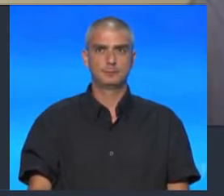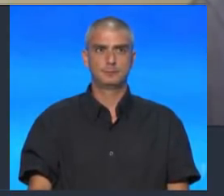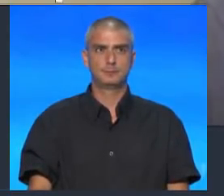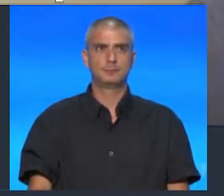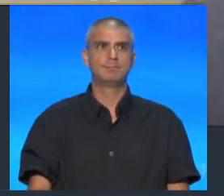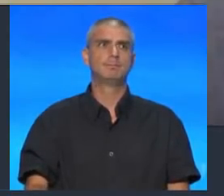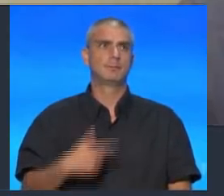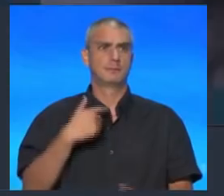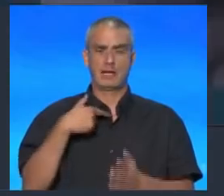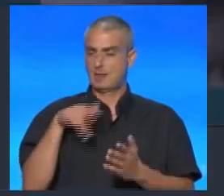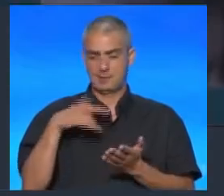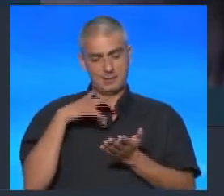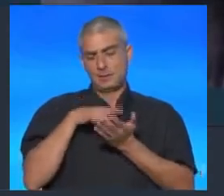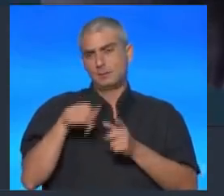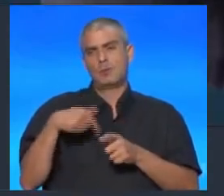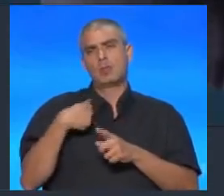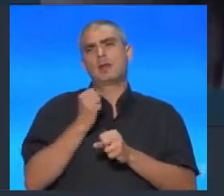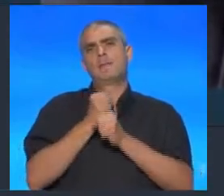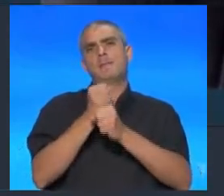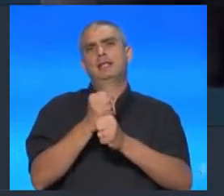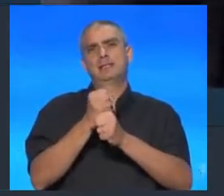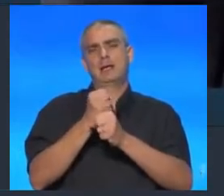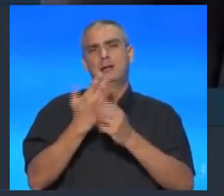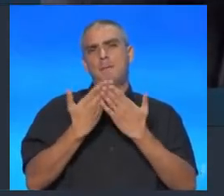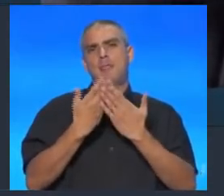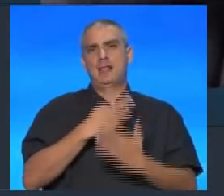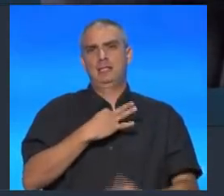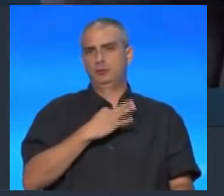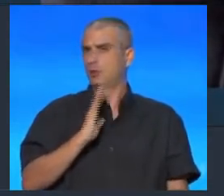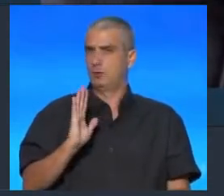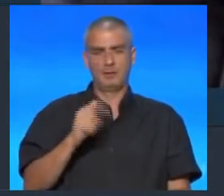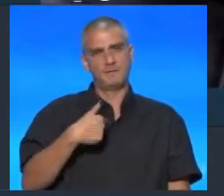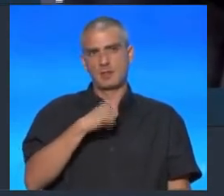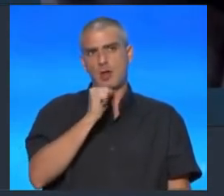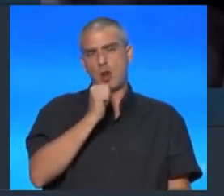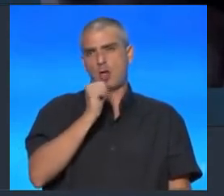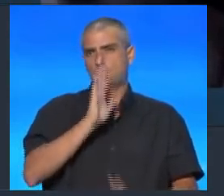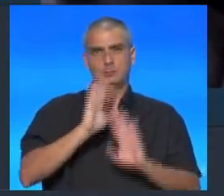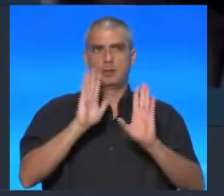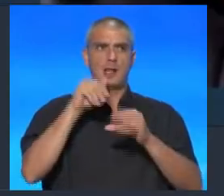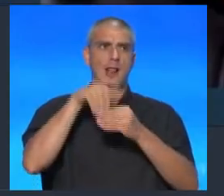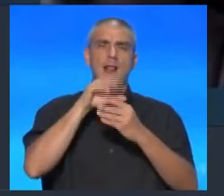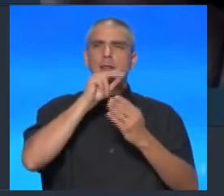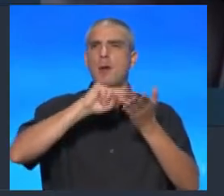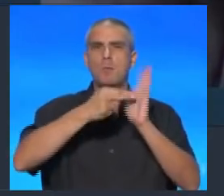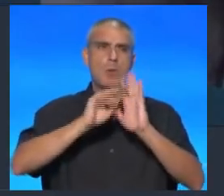I'm here to, you know, represent my synagogue, and I don't want to get into the politics of